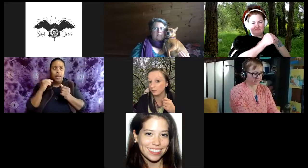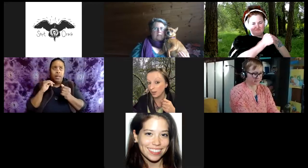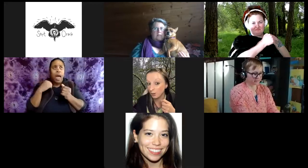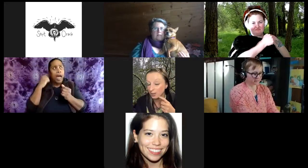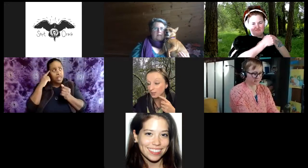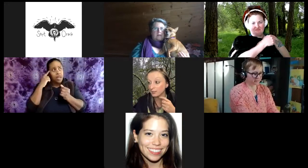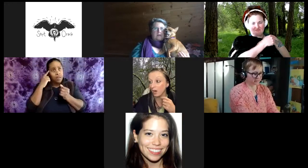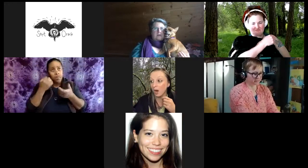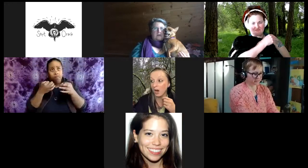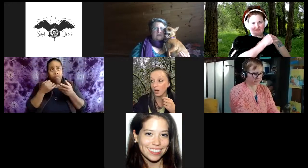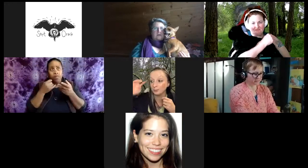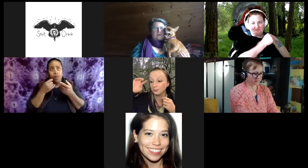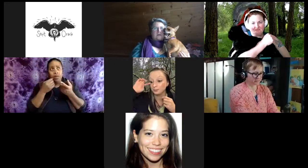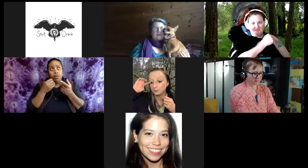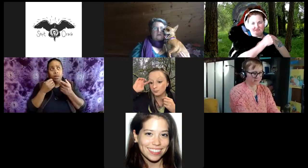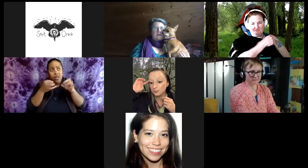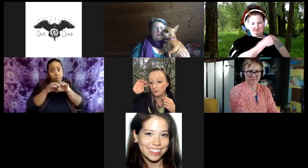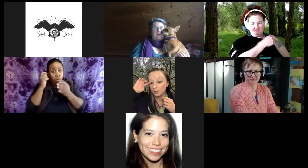So fairies are